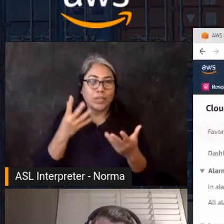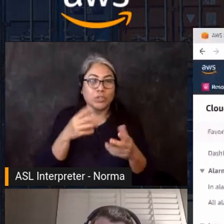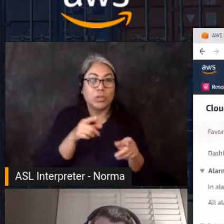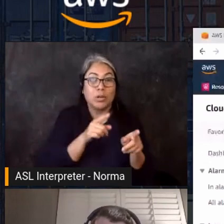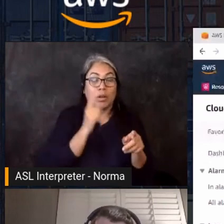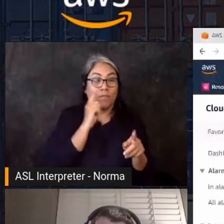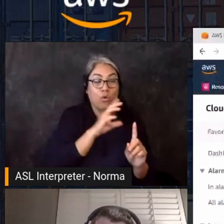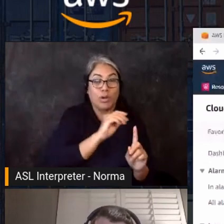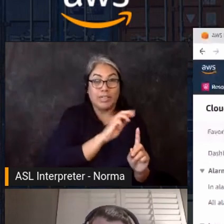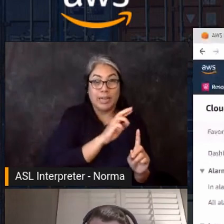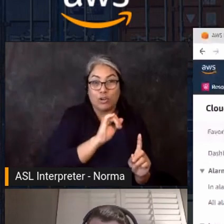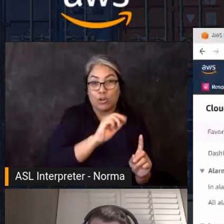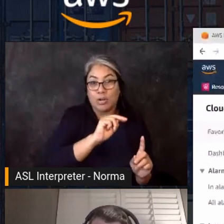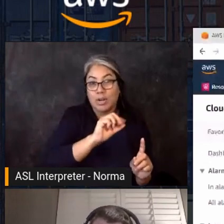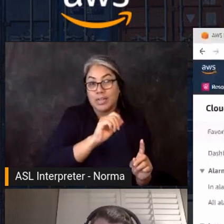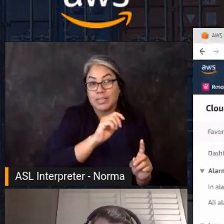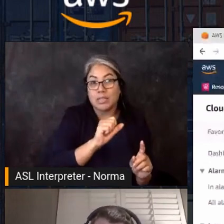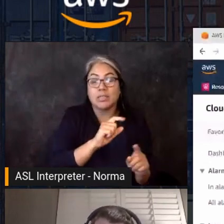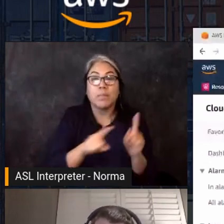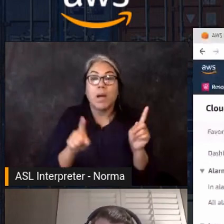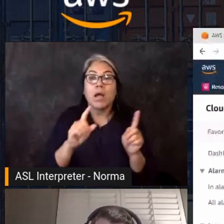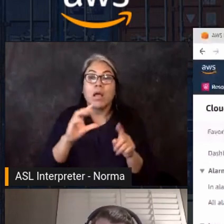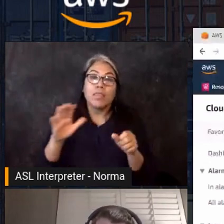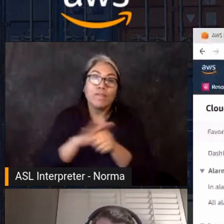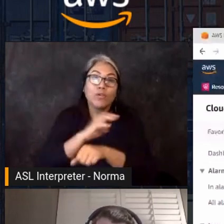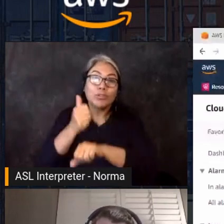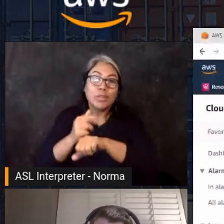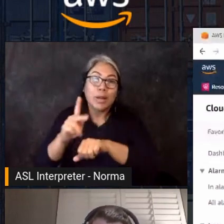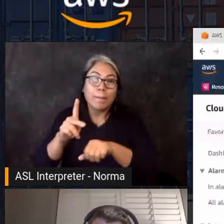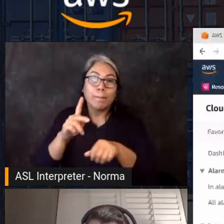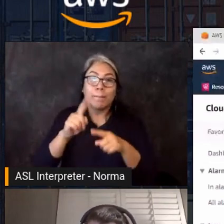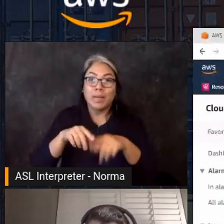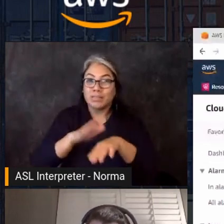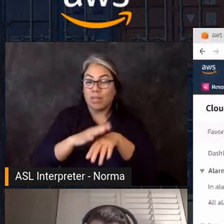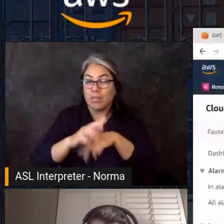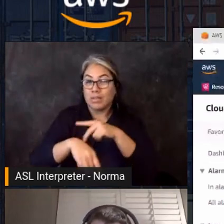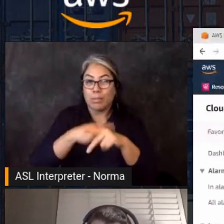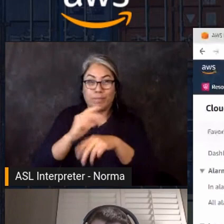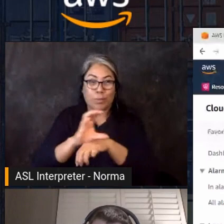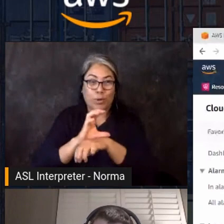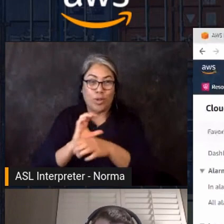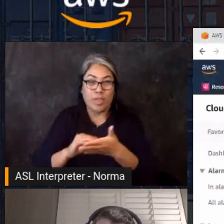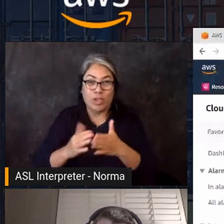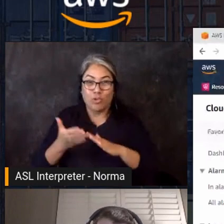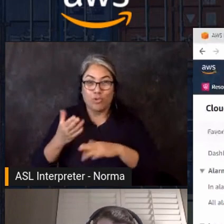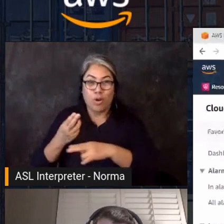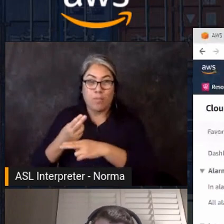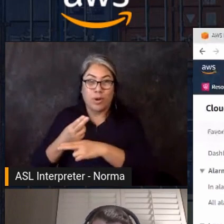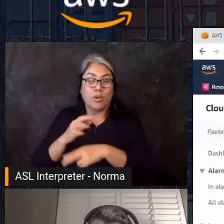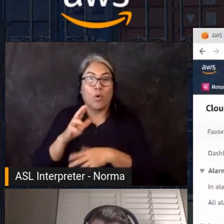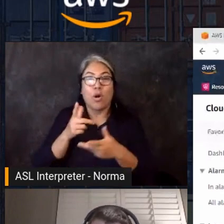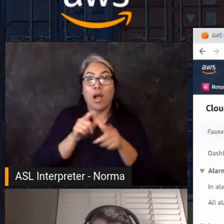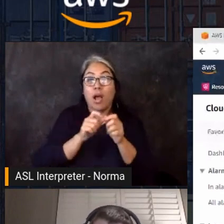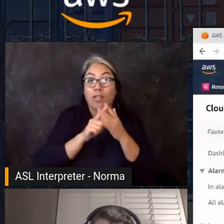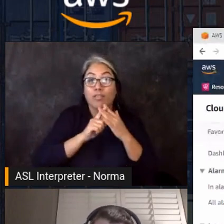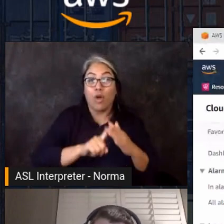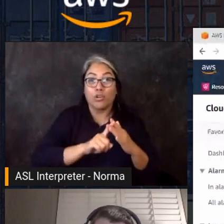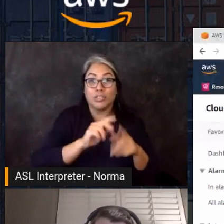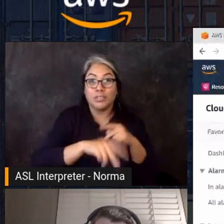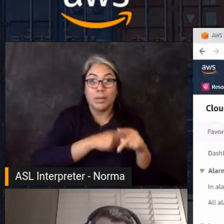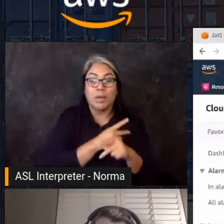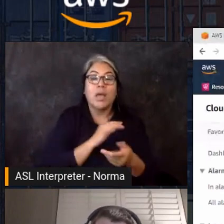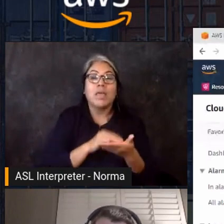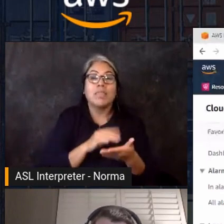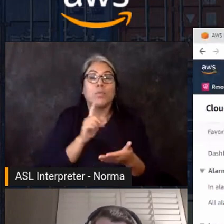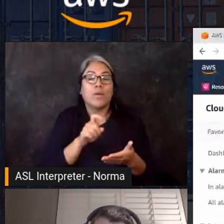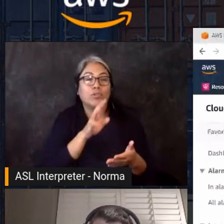based on the type of compute you're operating on, or the launch type, that's where I would want to have to consult our documentation on